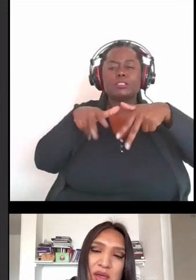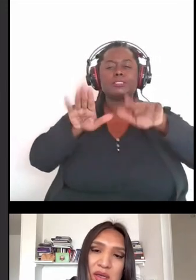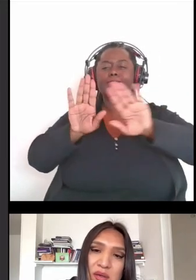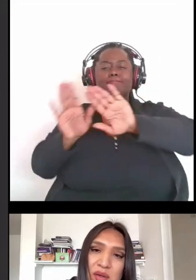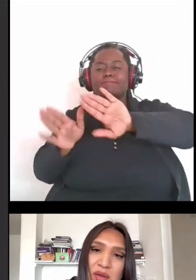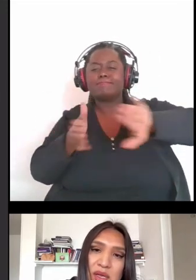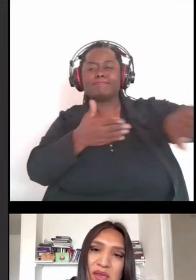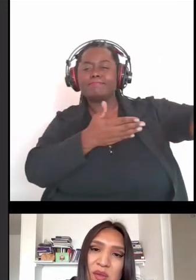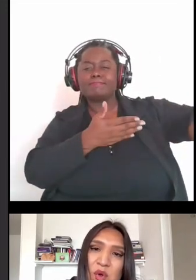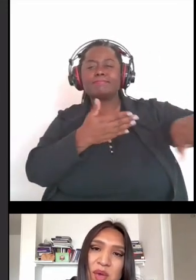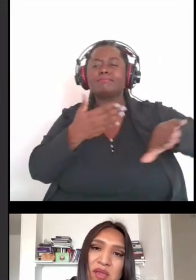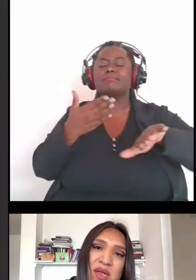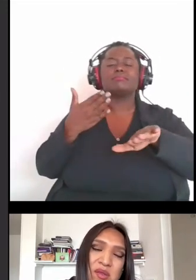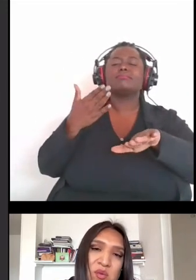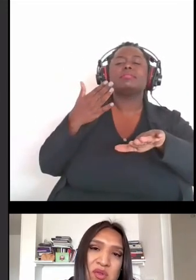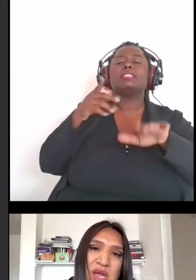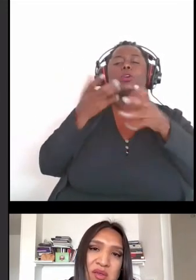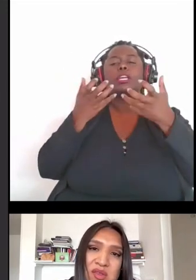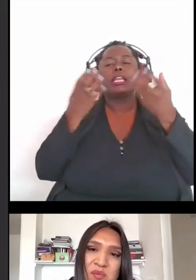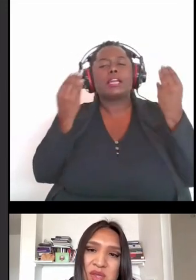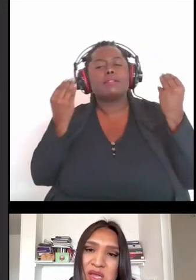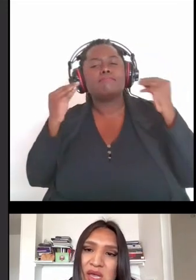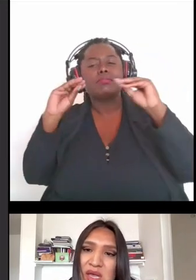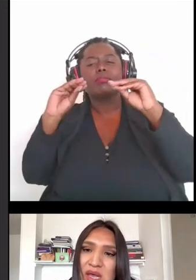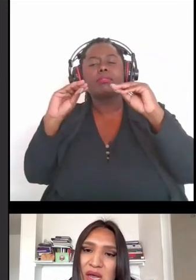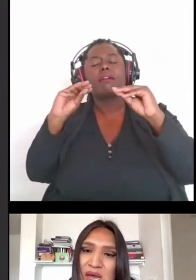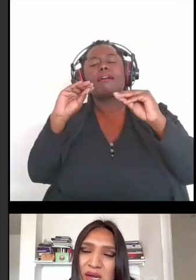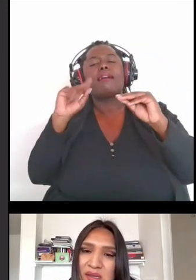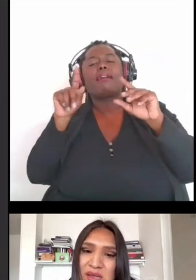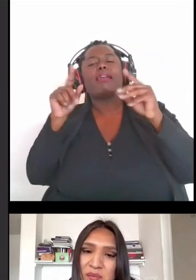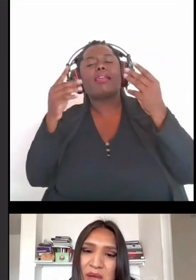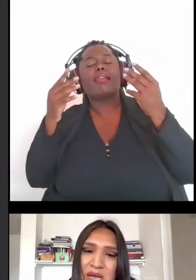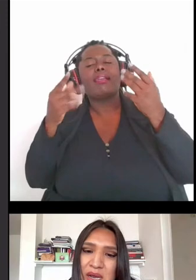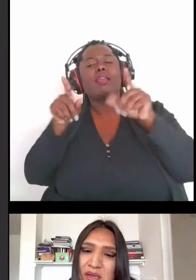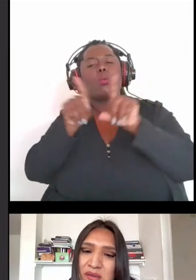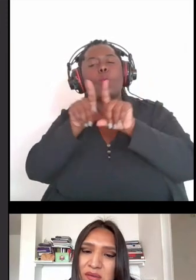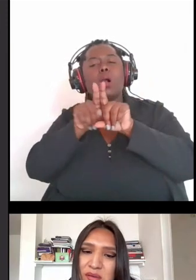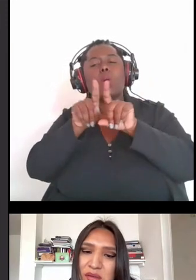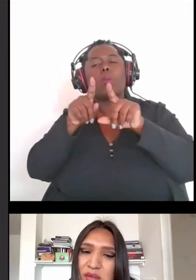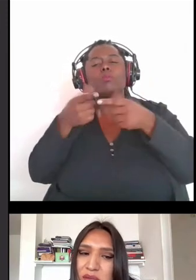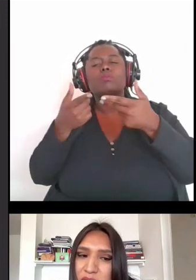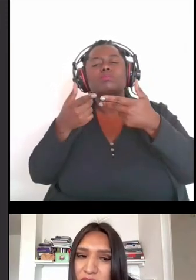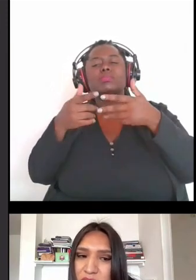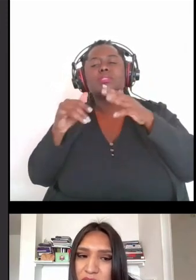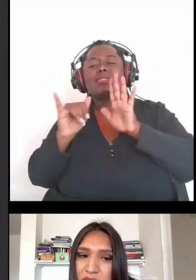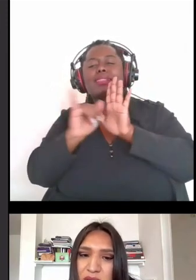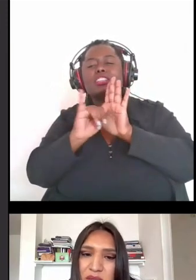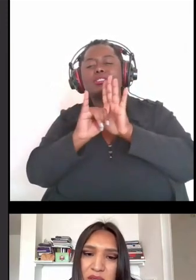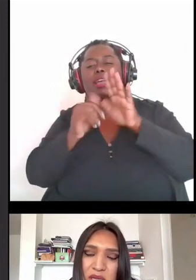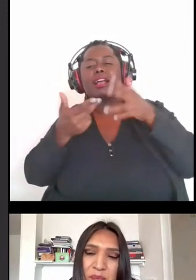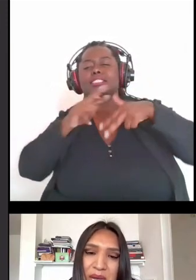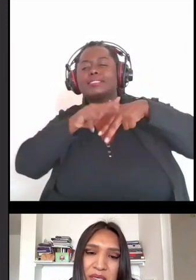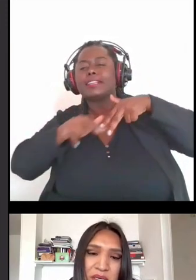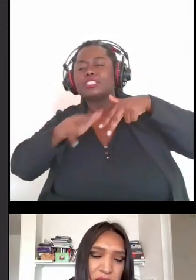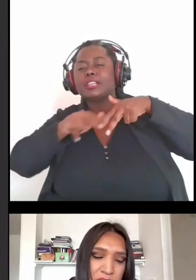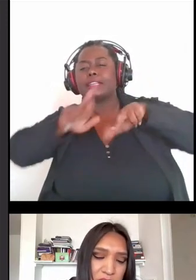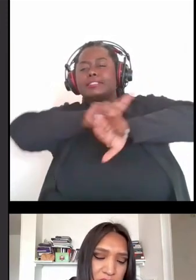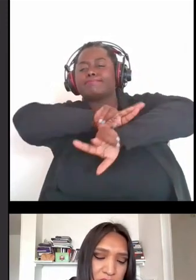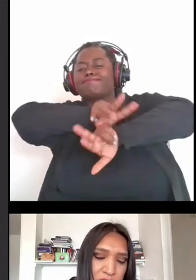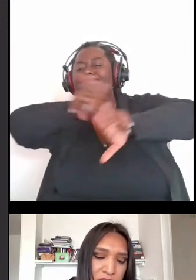wanted to think about the many identities that there can be behind a mask